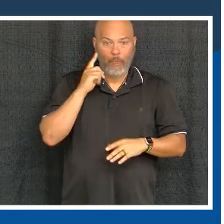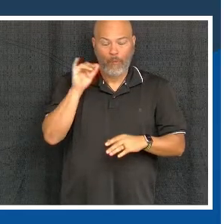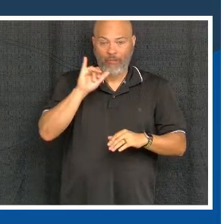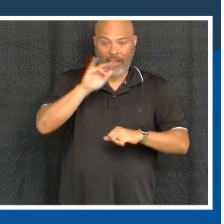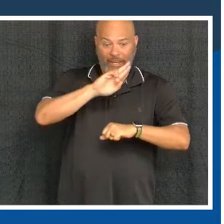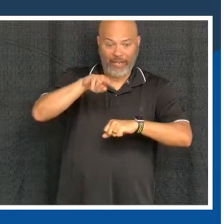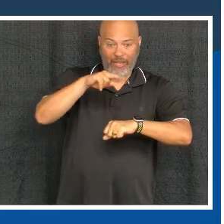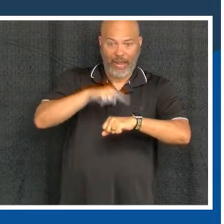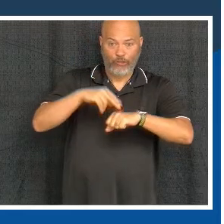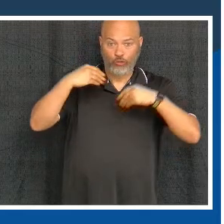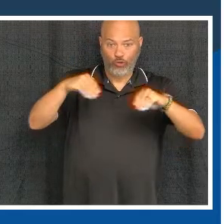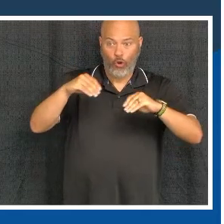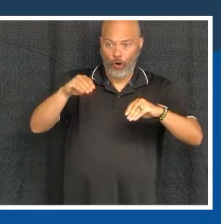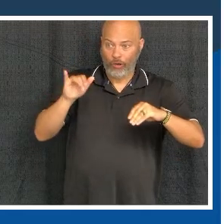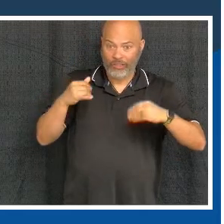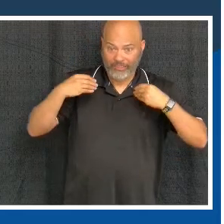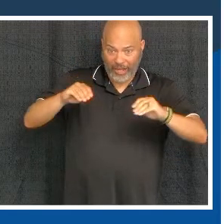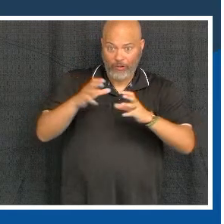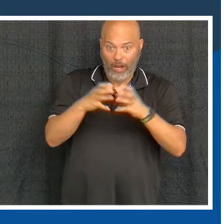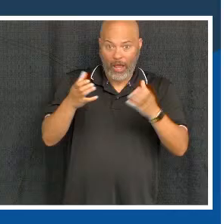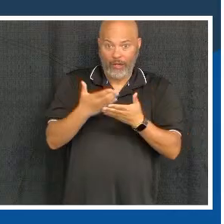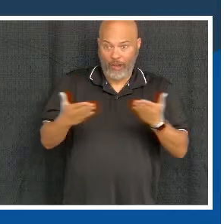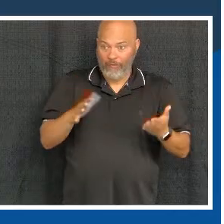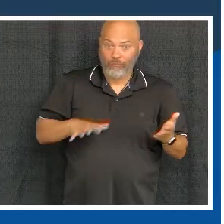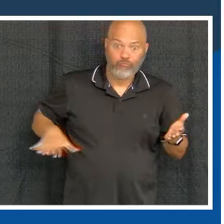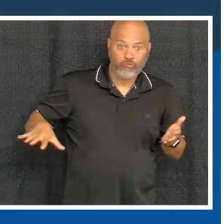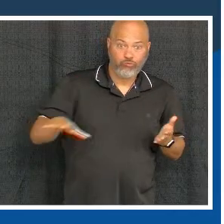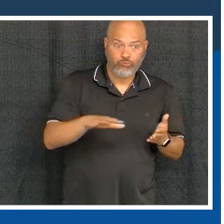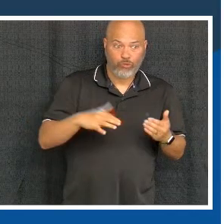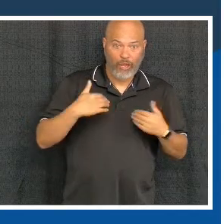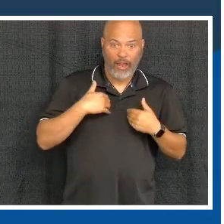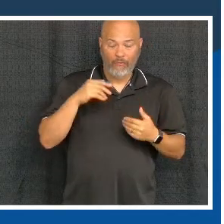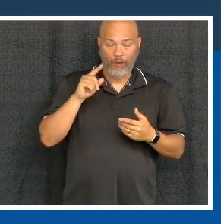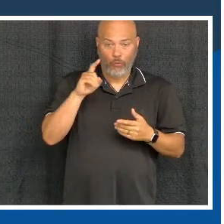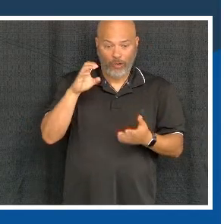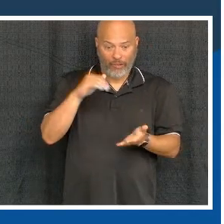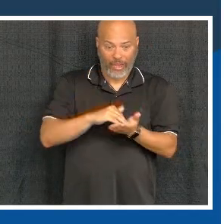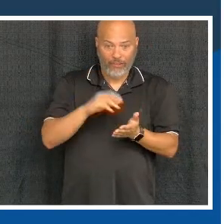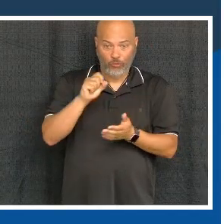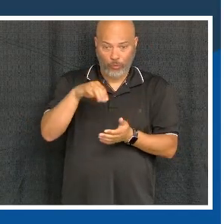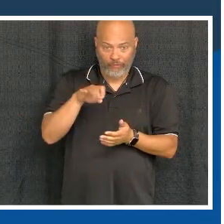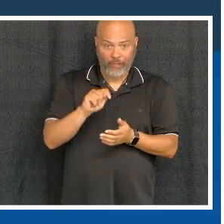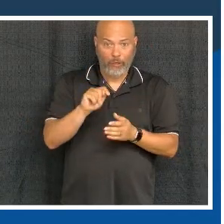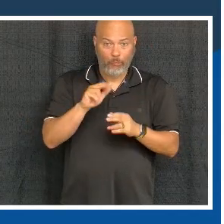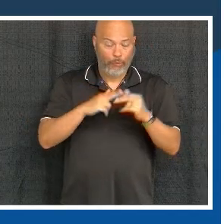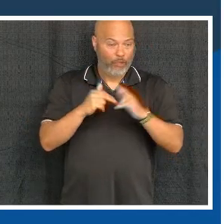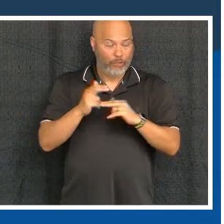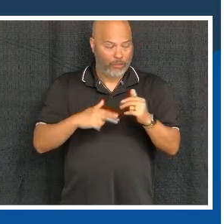national retailer that sells a bunch of stuff that has a 100,000 square foot building,